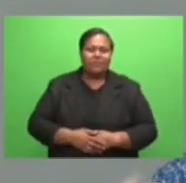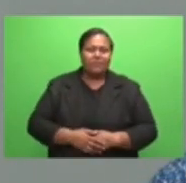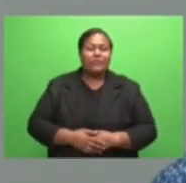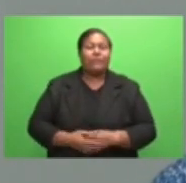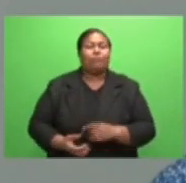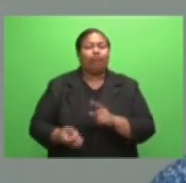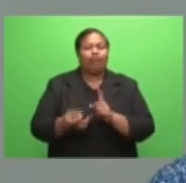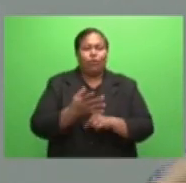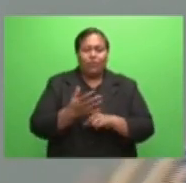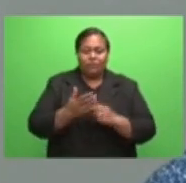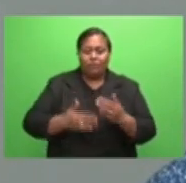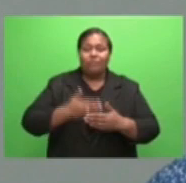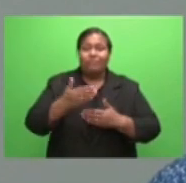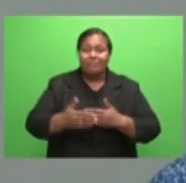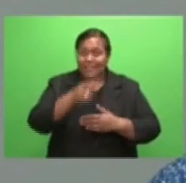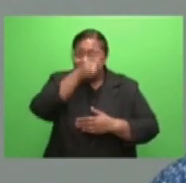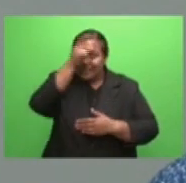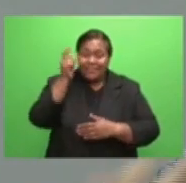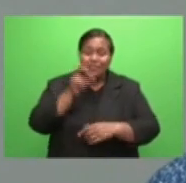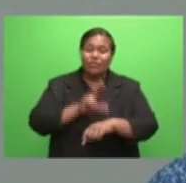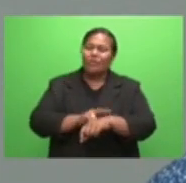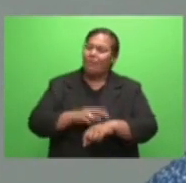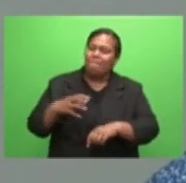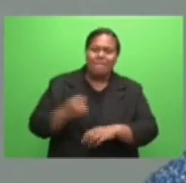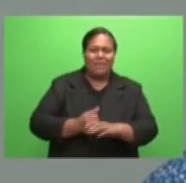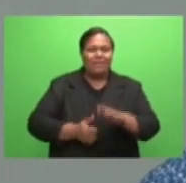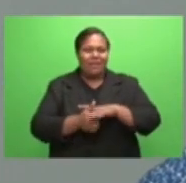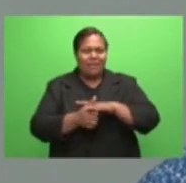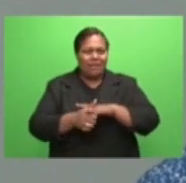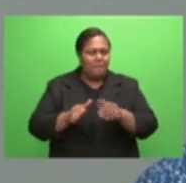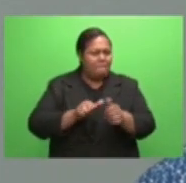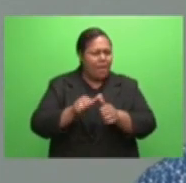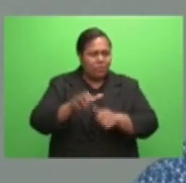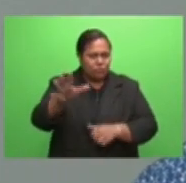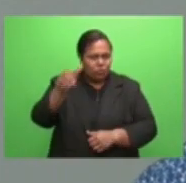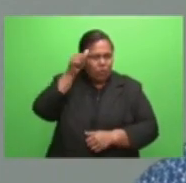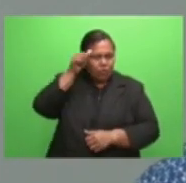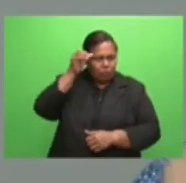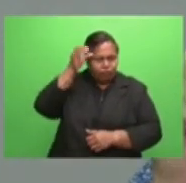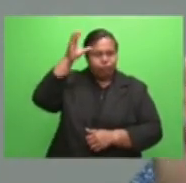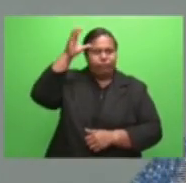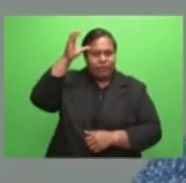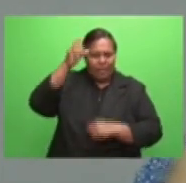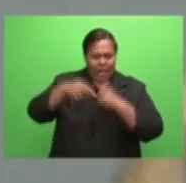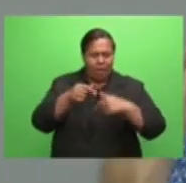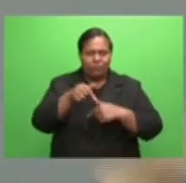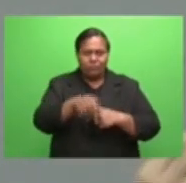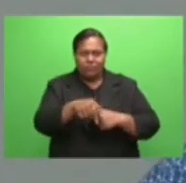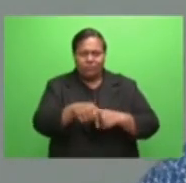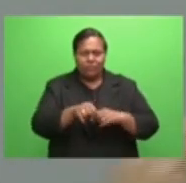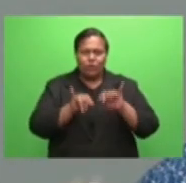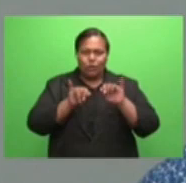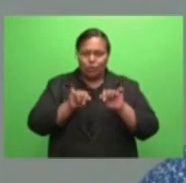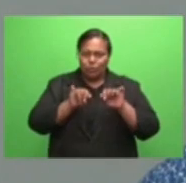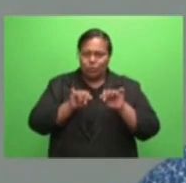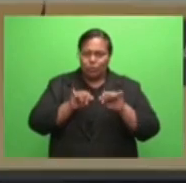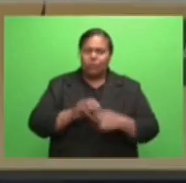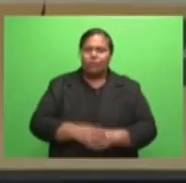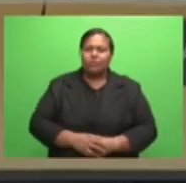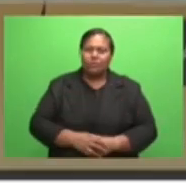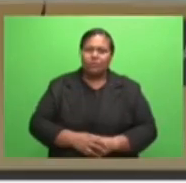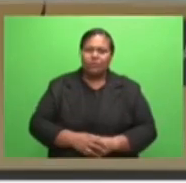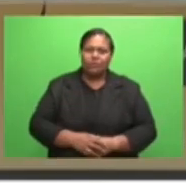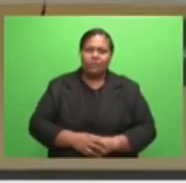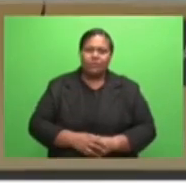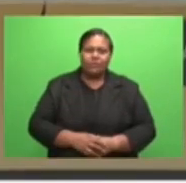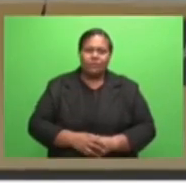frontline health workers have access to the best knowledge and the best applicability of this knowledge.